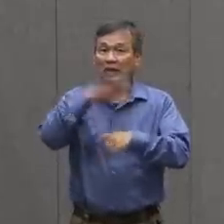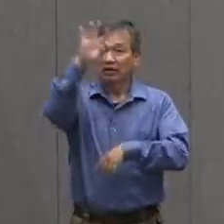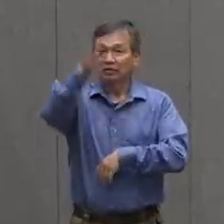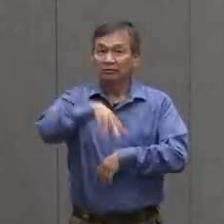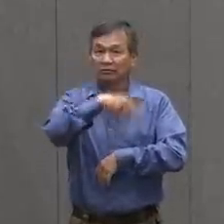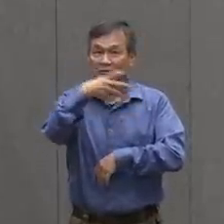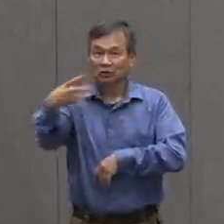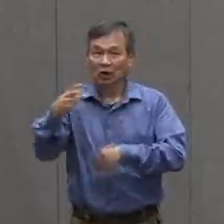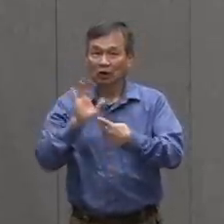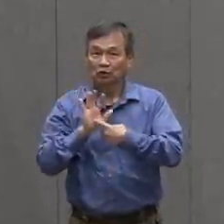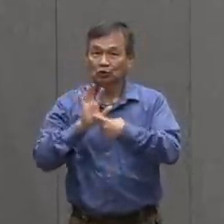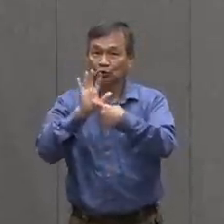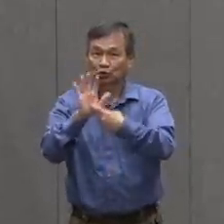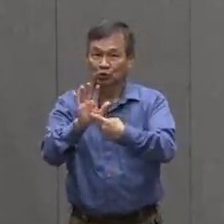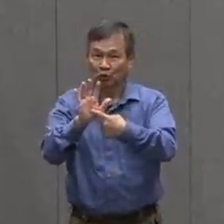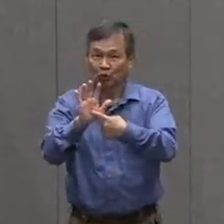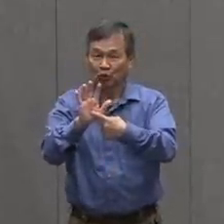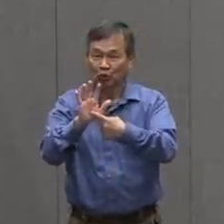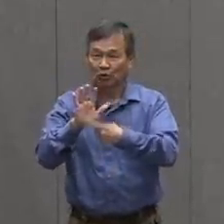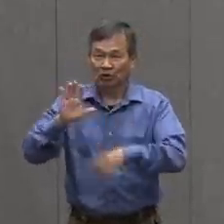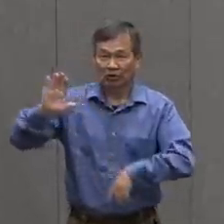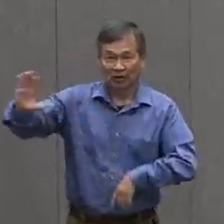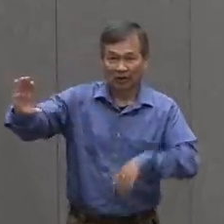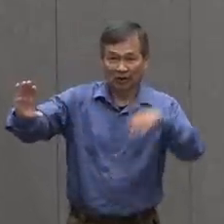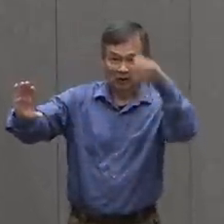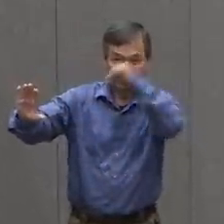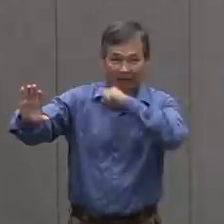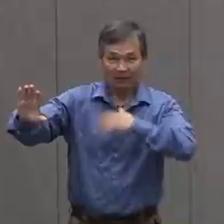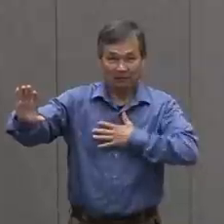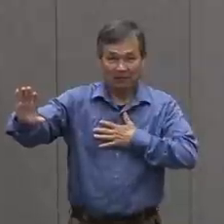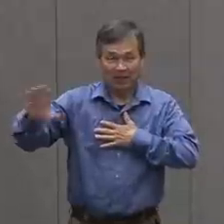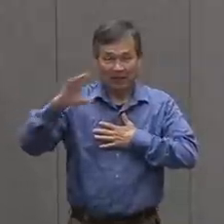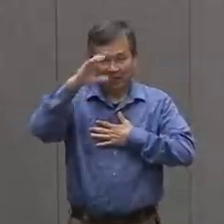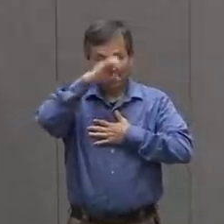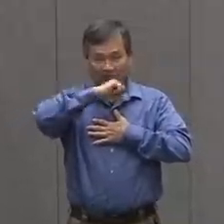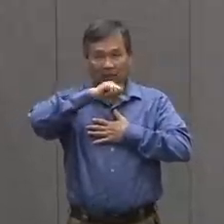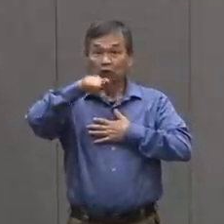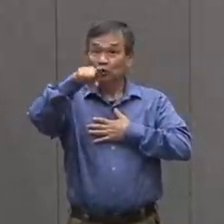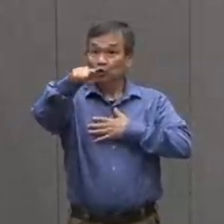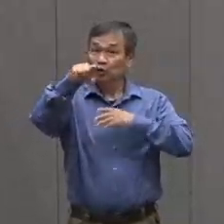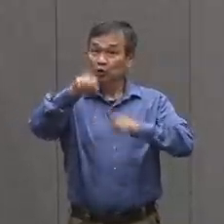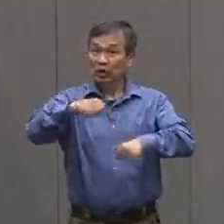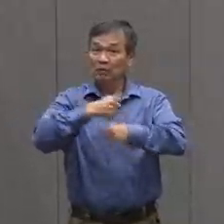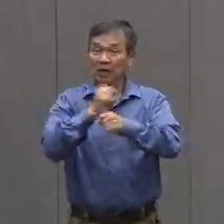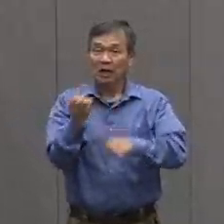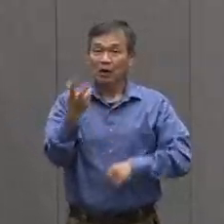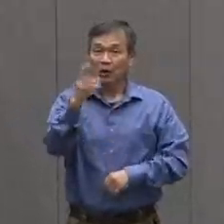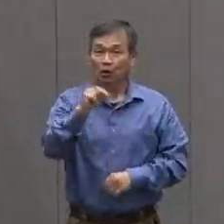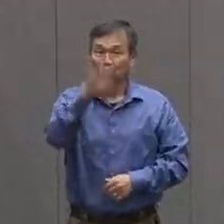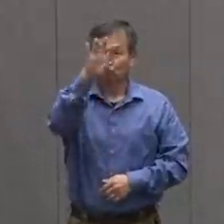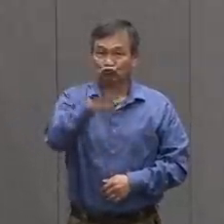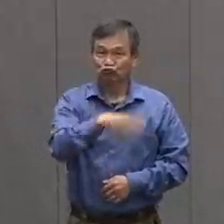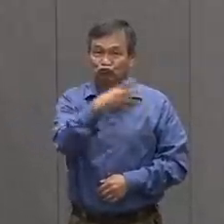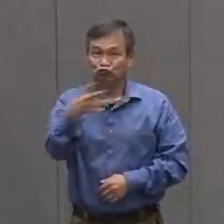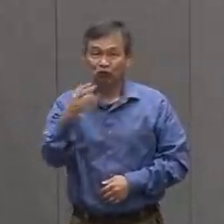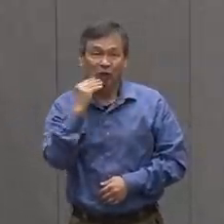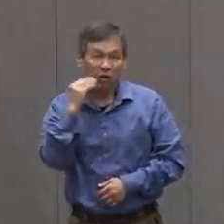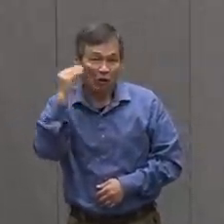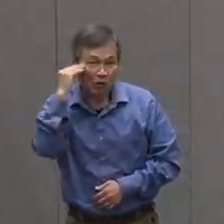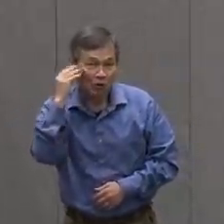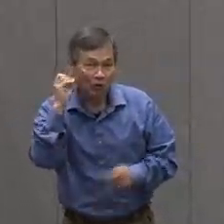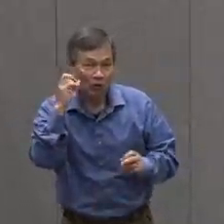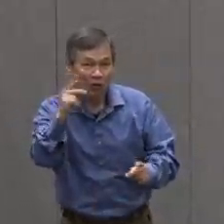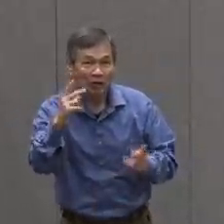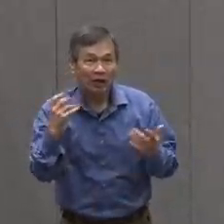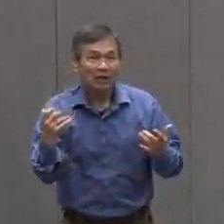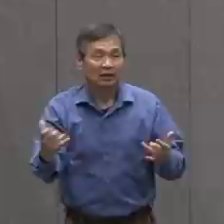to show my friends' guesses. This is something you could do at home too, make a chart for guesses. And so now we got to